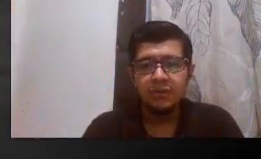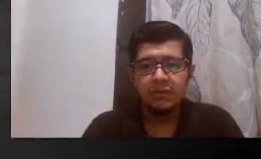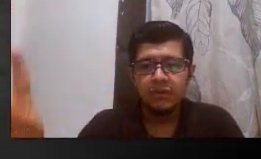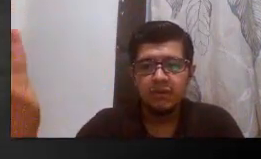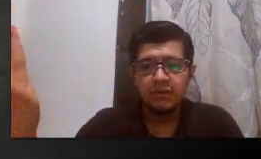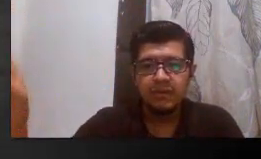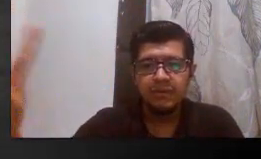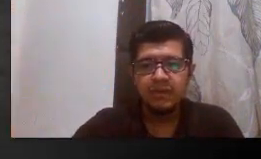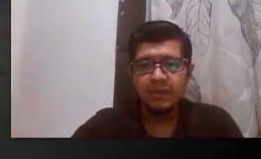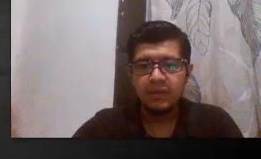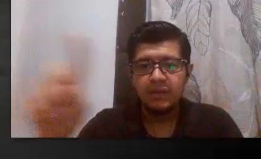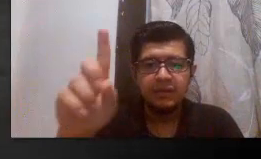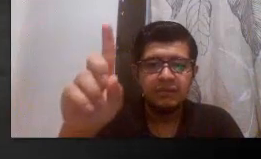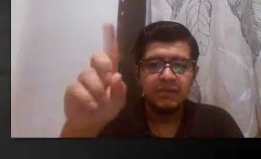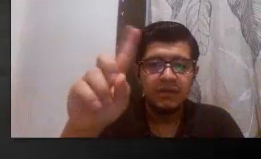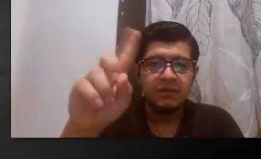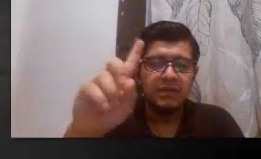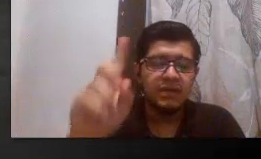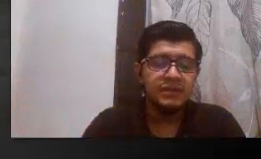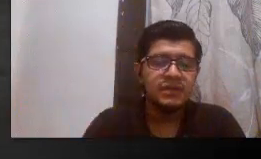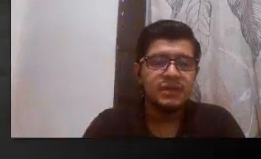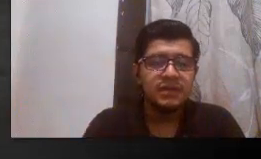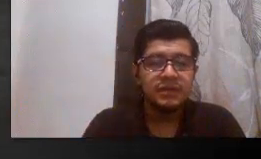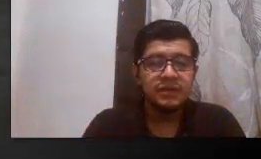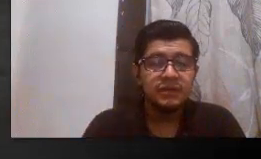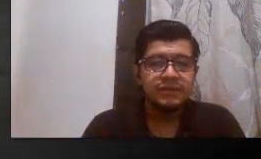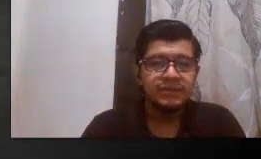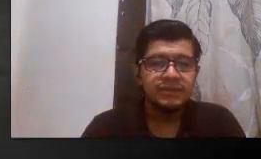or something like this.